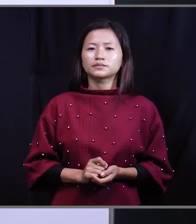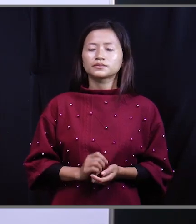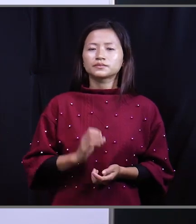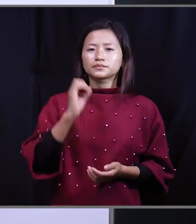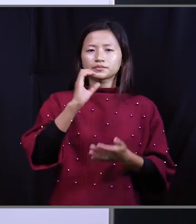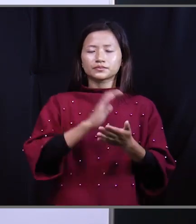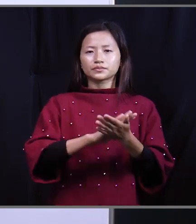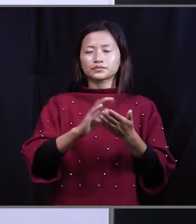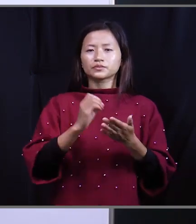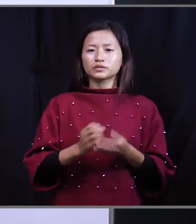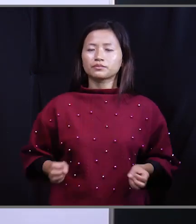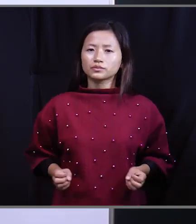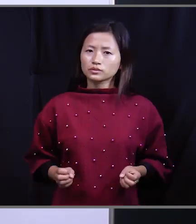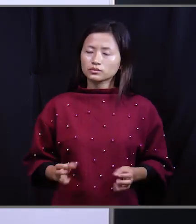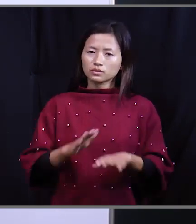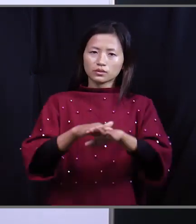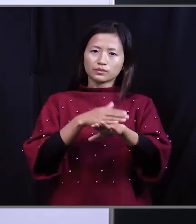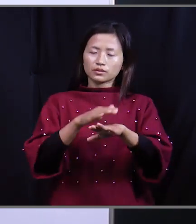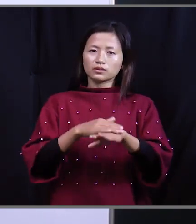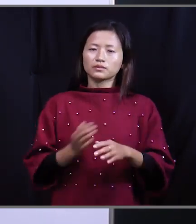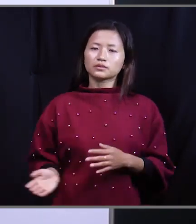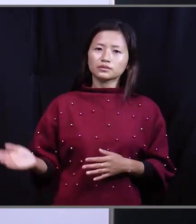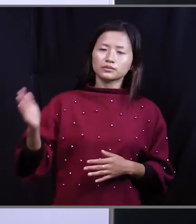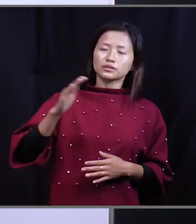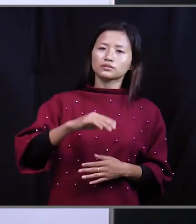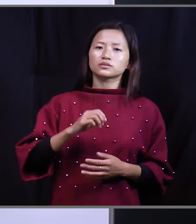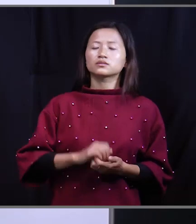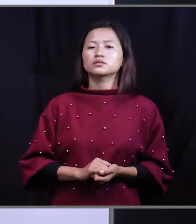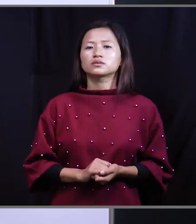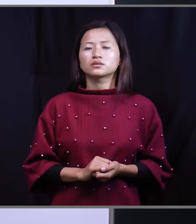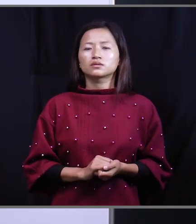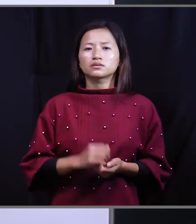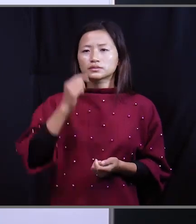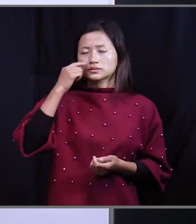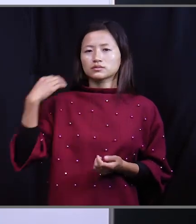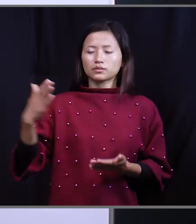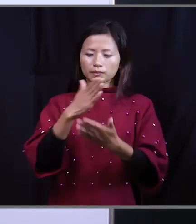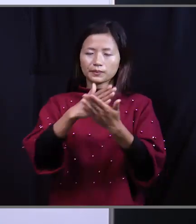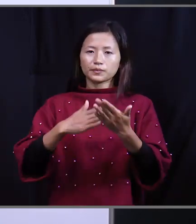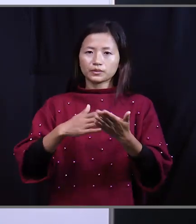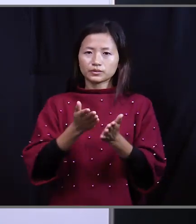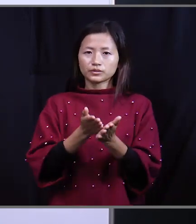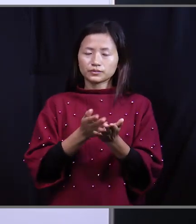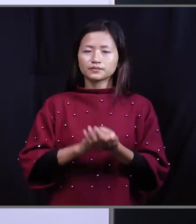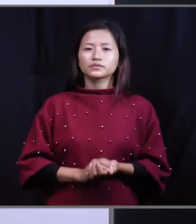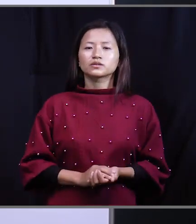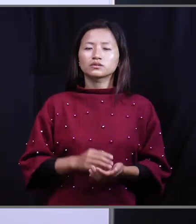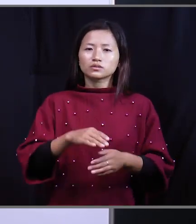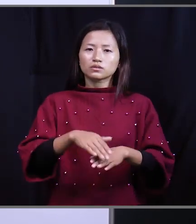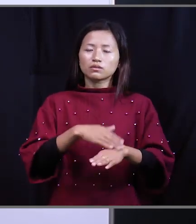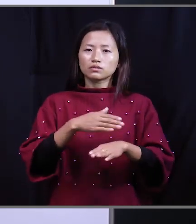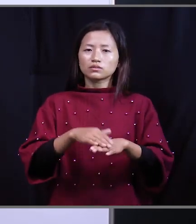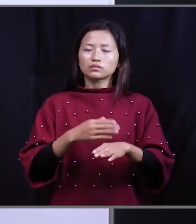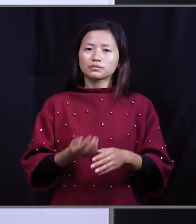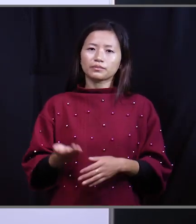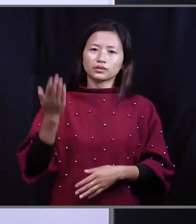chromatids slowly begin to uncoil. That means after it forms this sister chromatids portion, what will happen? Slowly it will go back